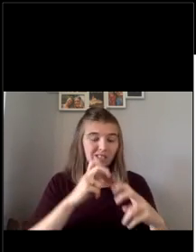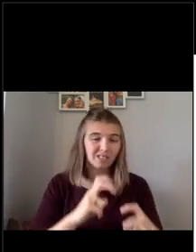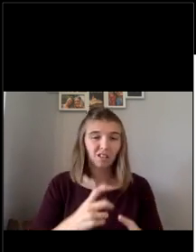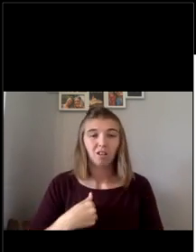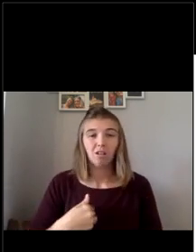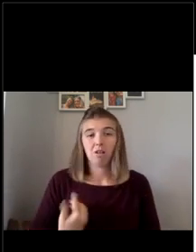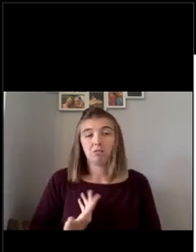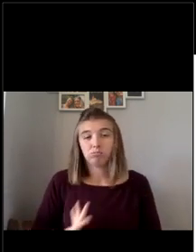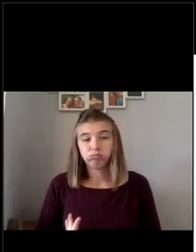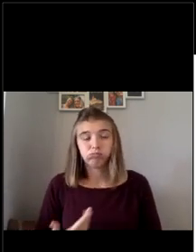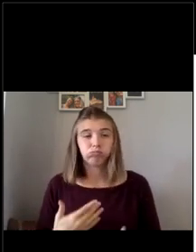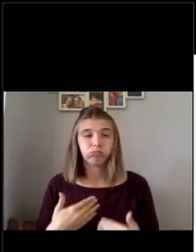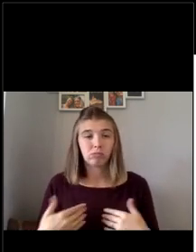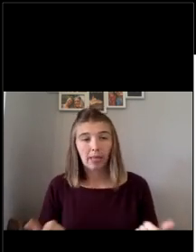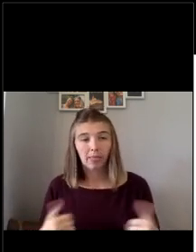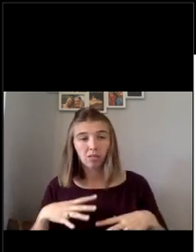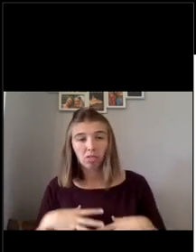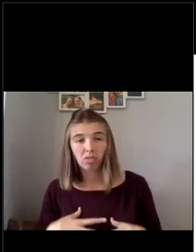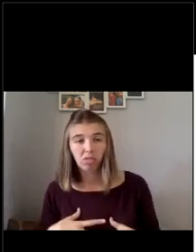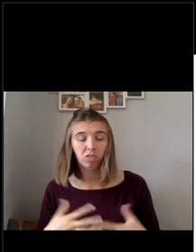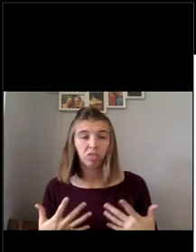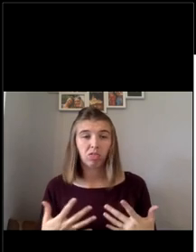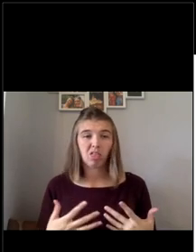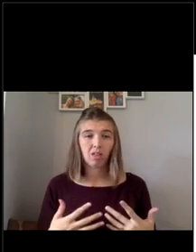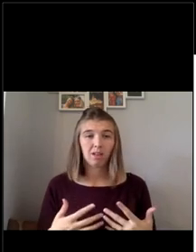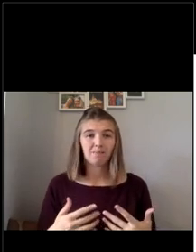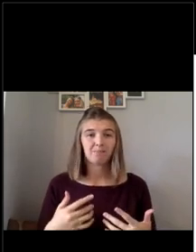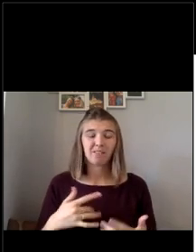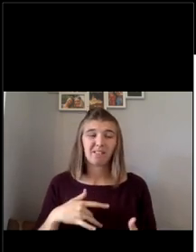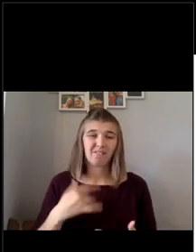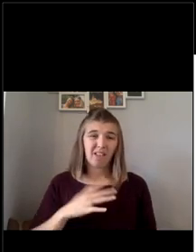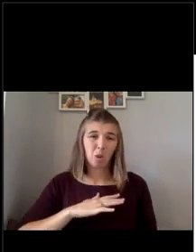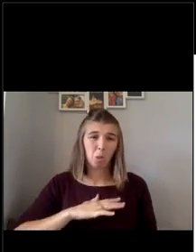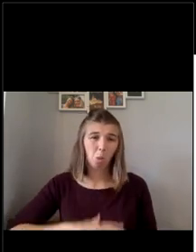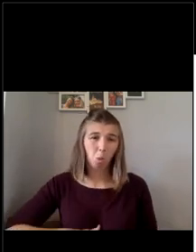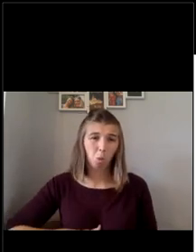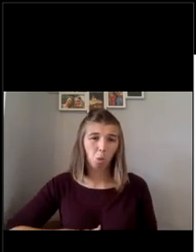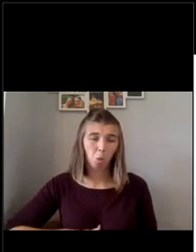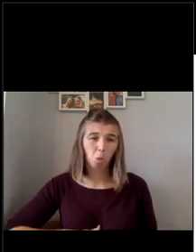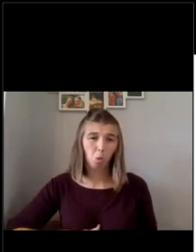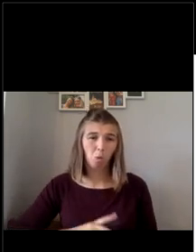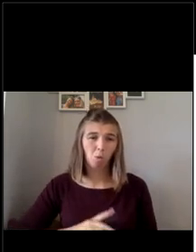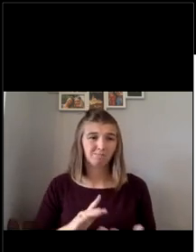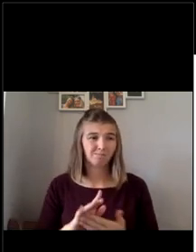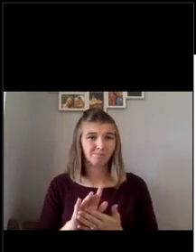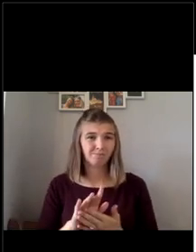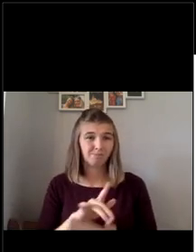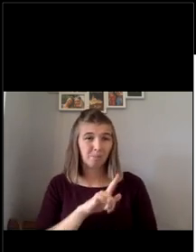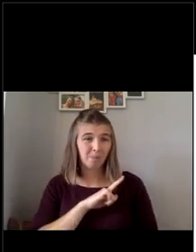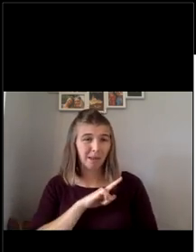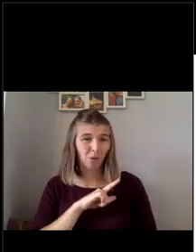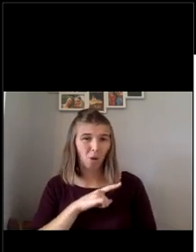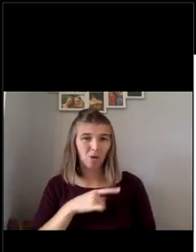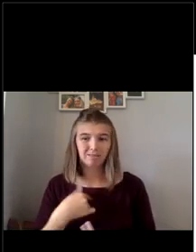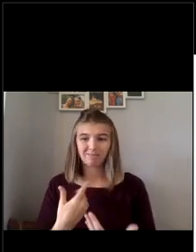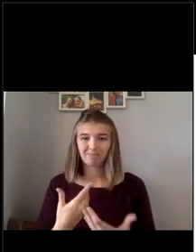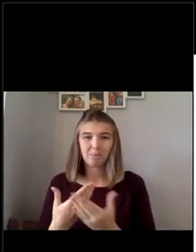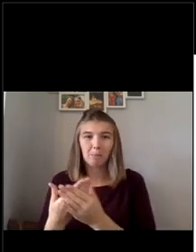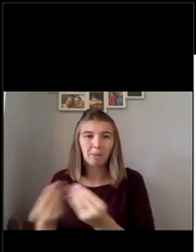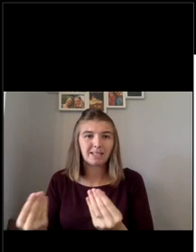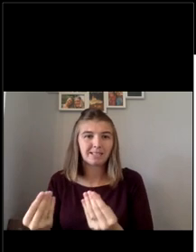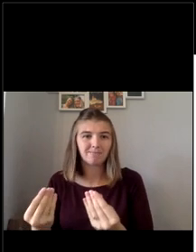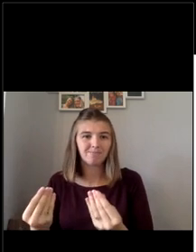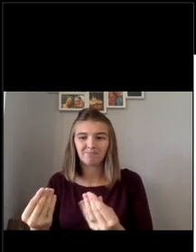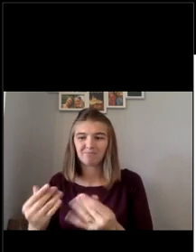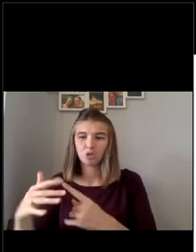sort of really started me to feel very down. And because I was missing the social